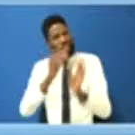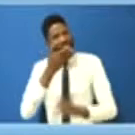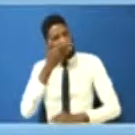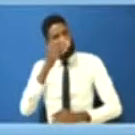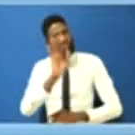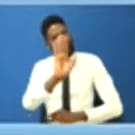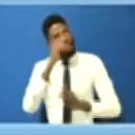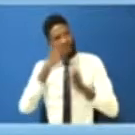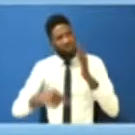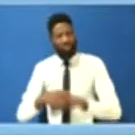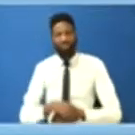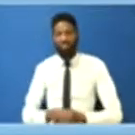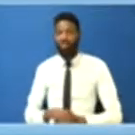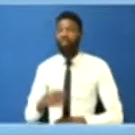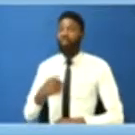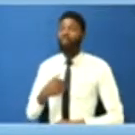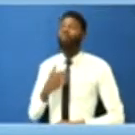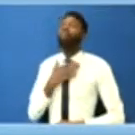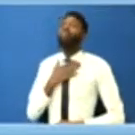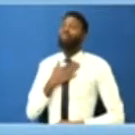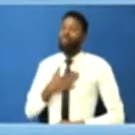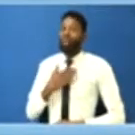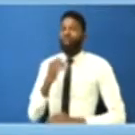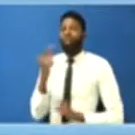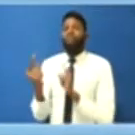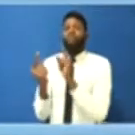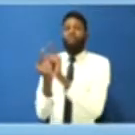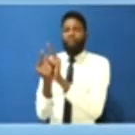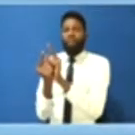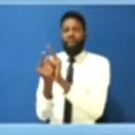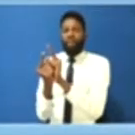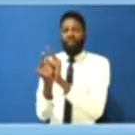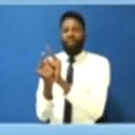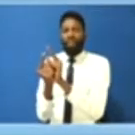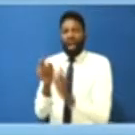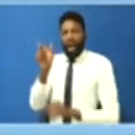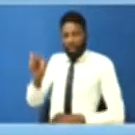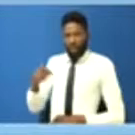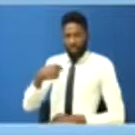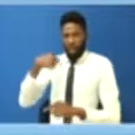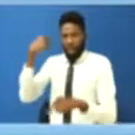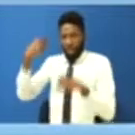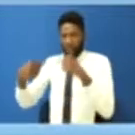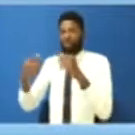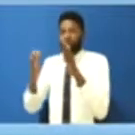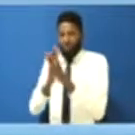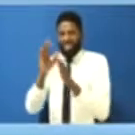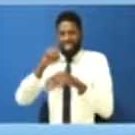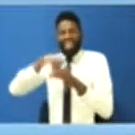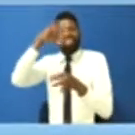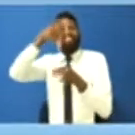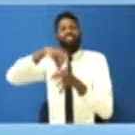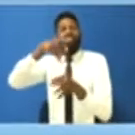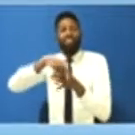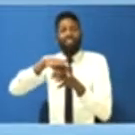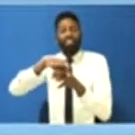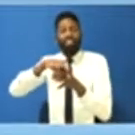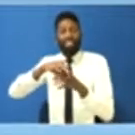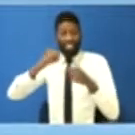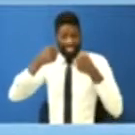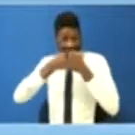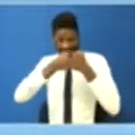i really want to meet my wealthy competitor on the ballot the fight is hard is a